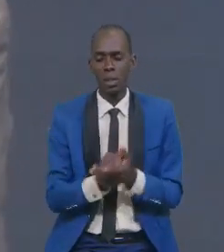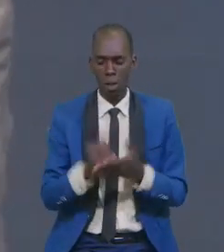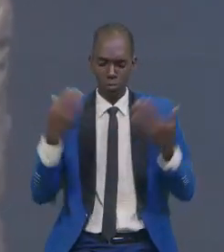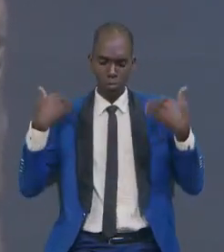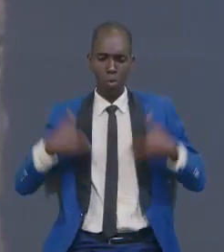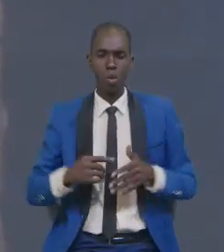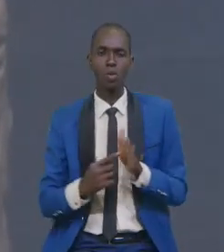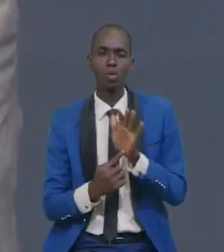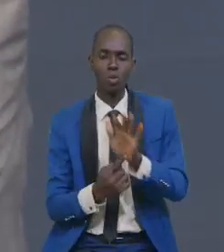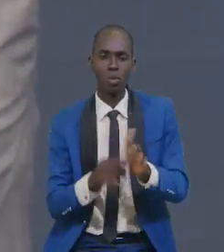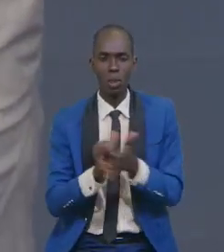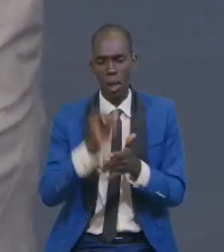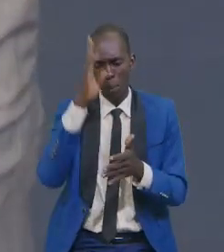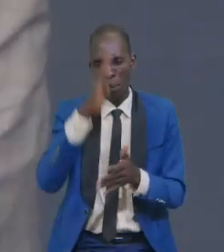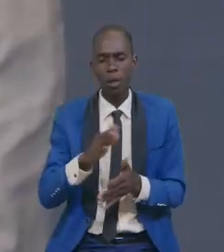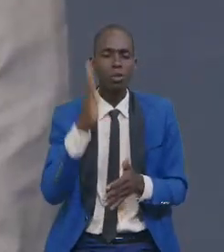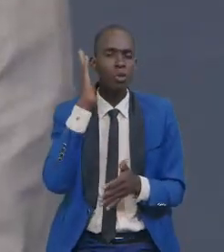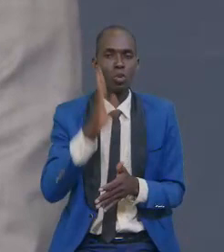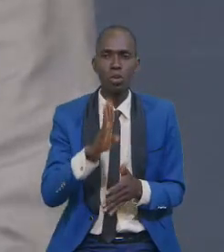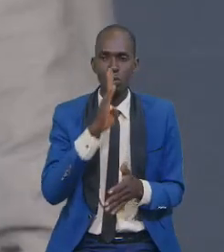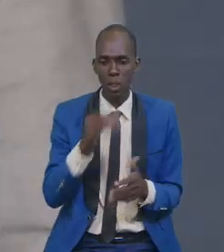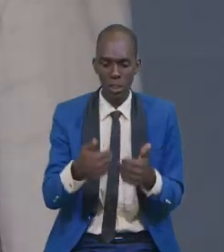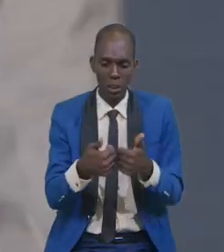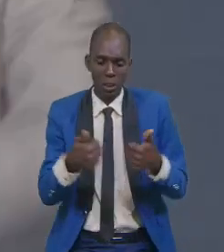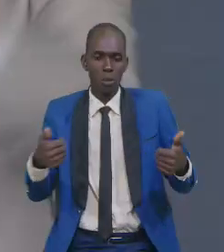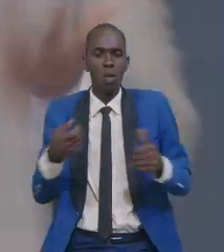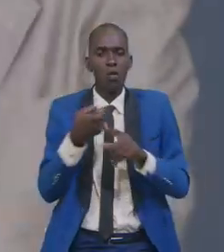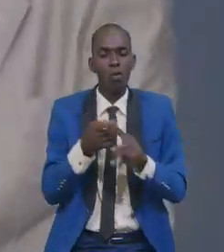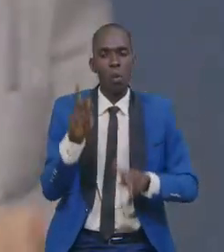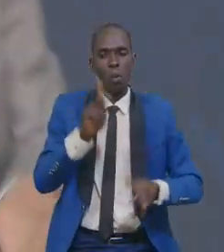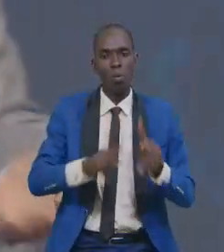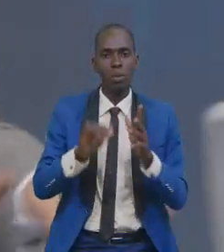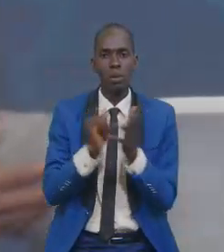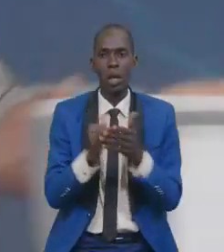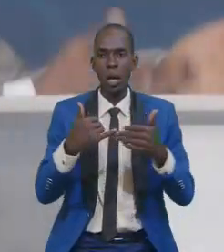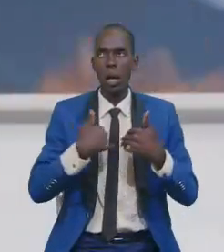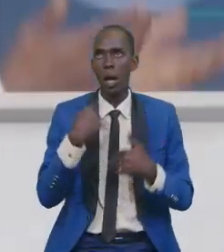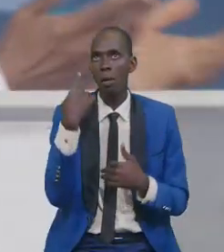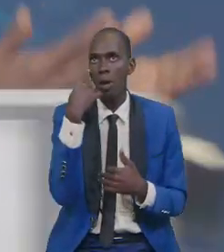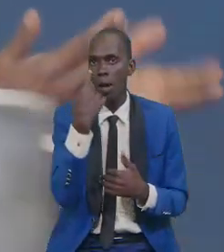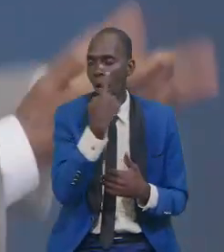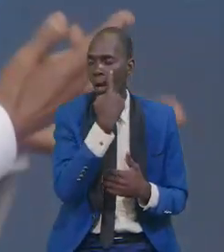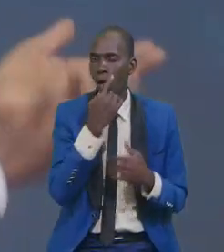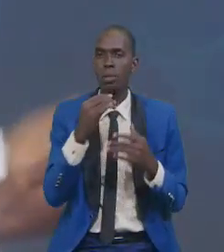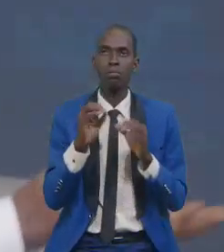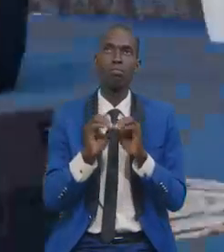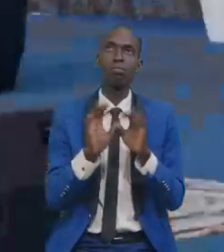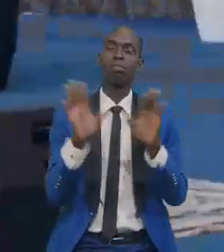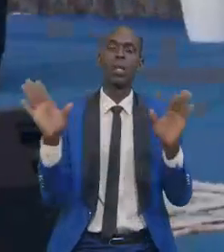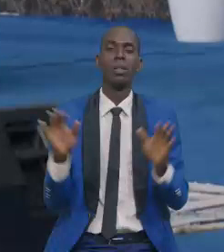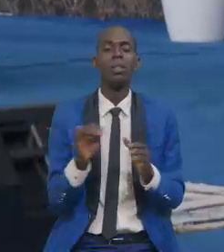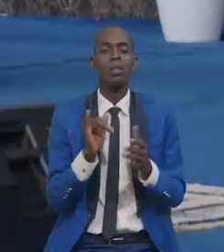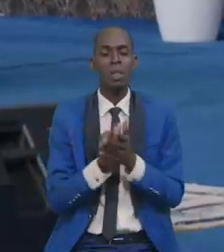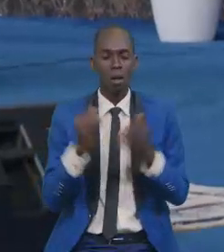not among the people that know. I'm not among the people that shine. I am one of the people